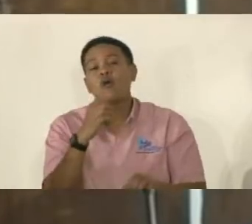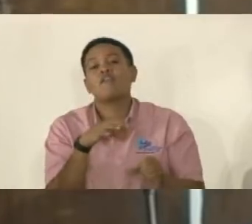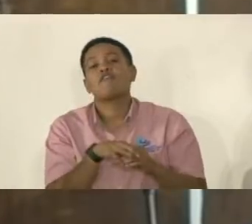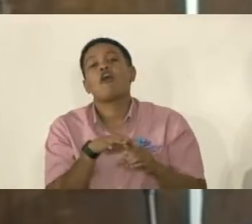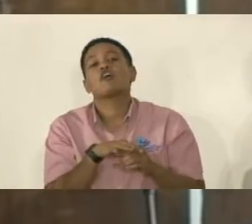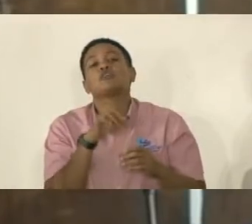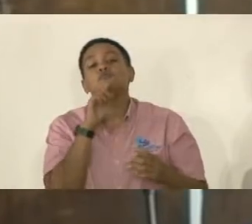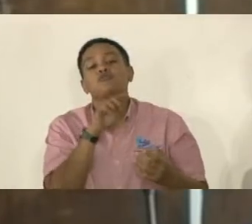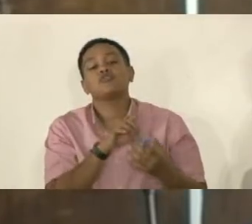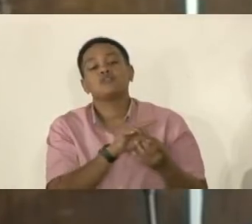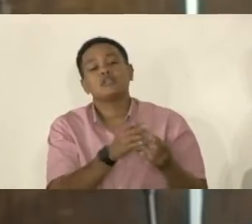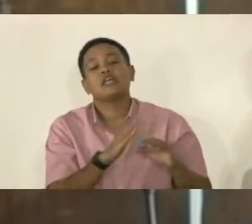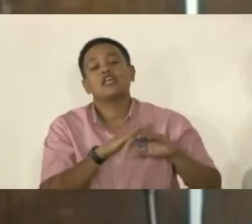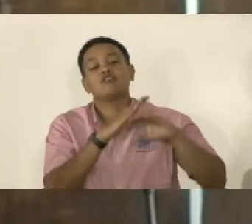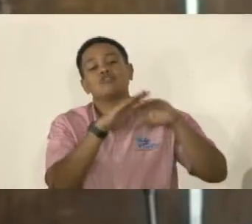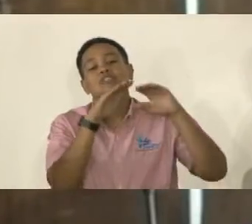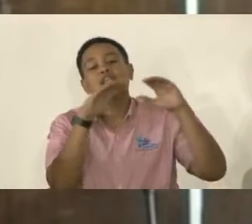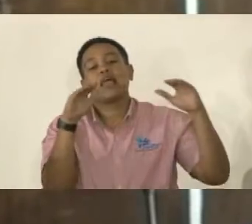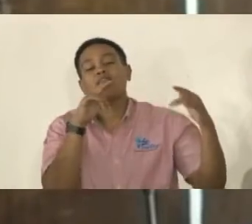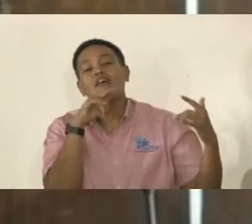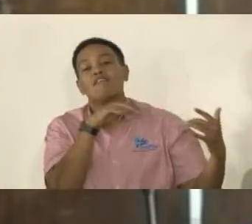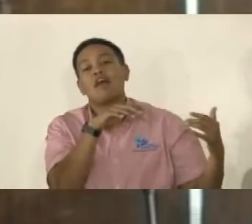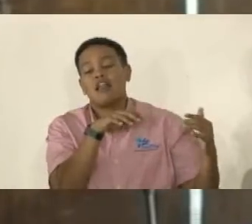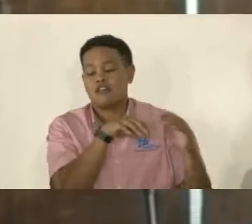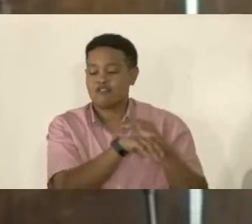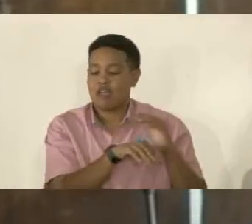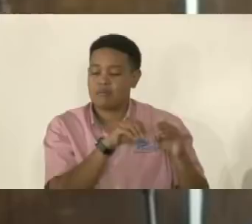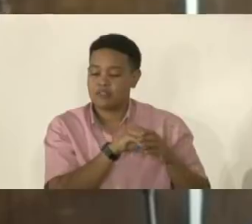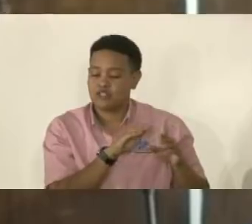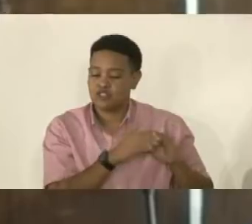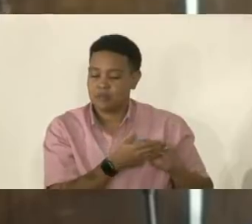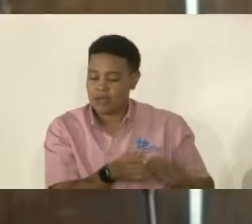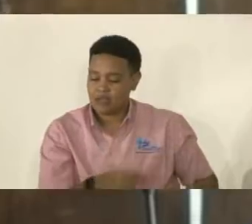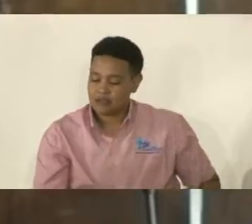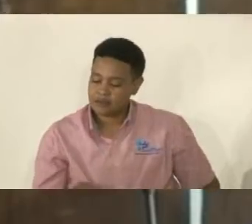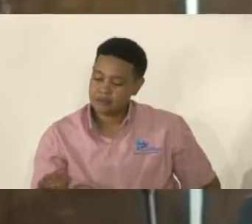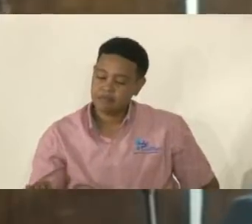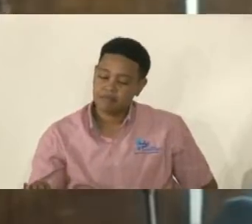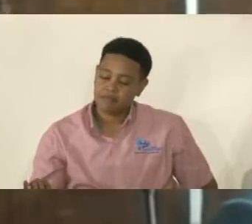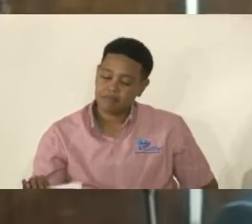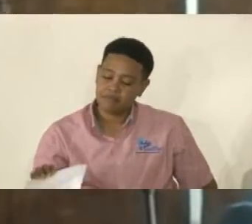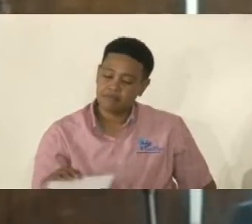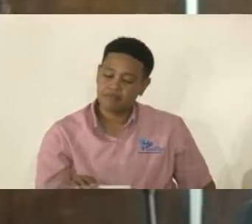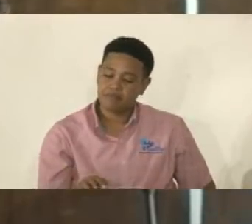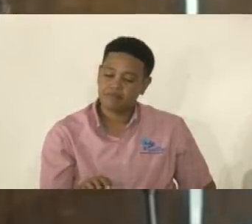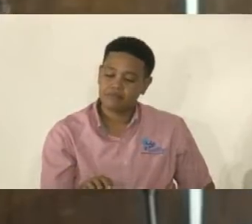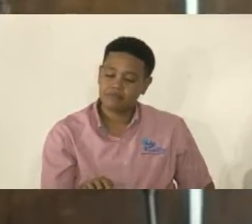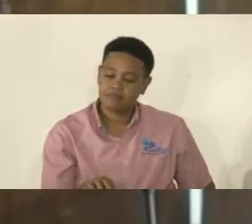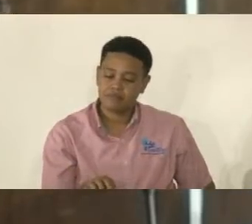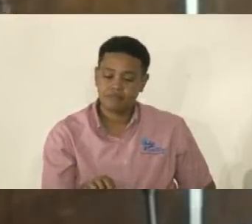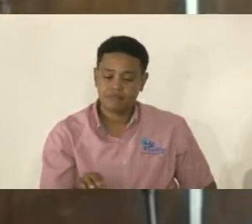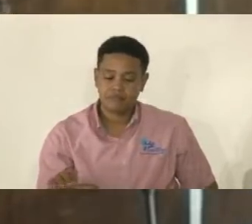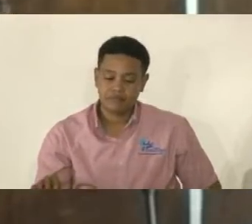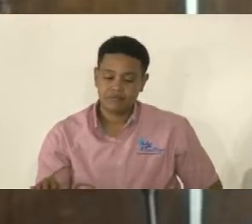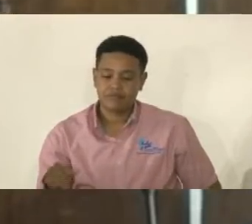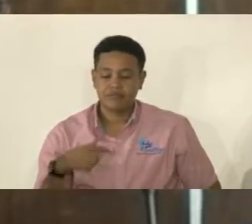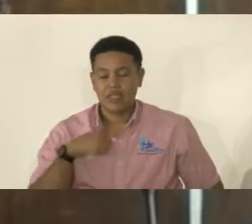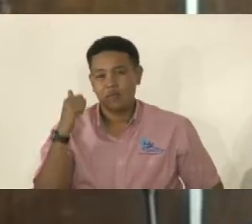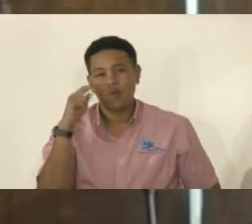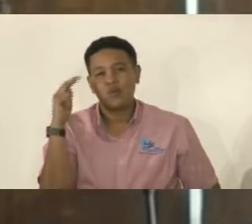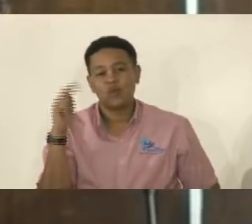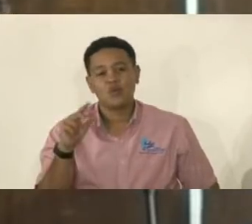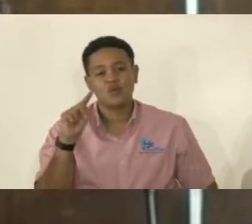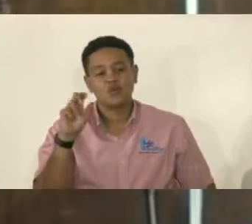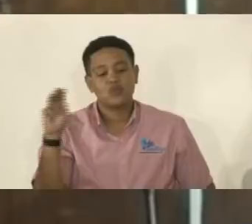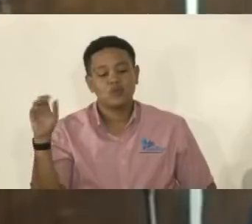contributors to the increased levels of violent crime we're experiencing. Mr. President, I won't touch on tourism since